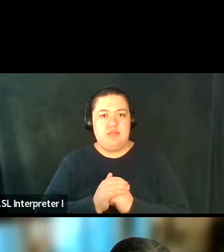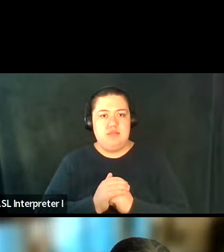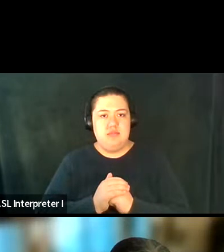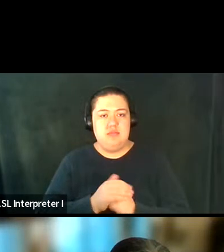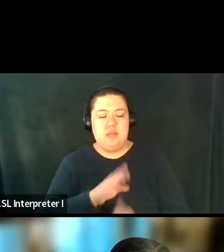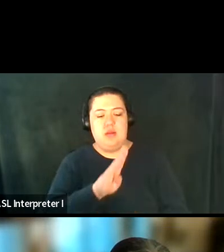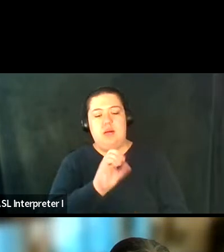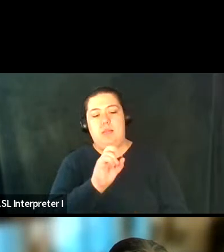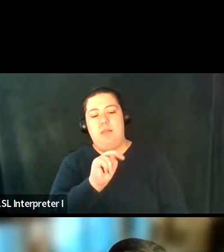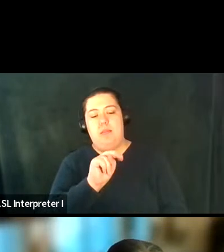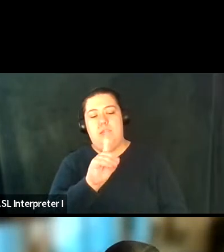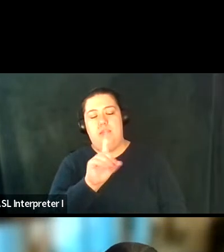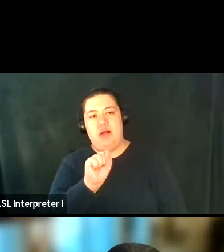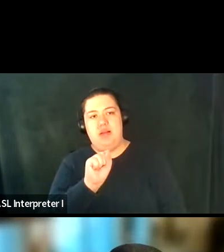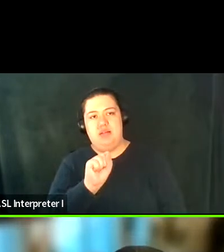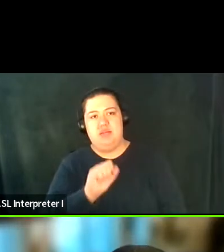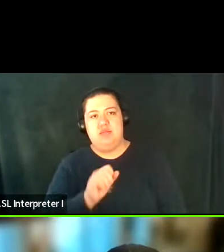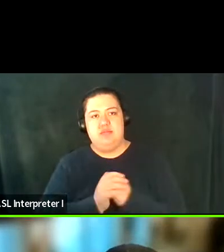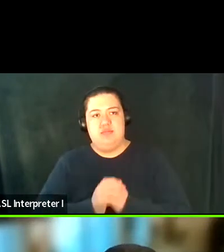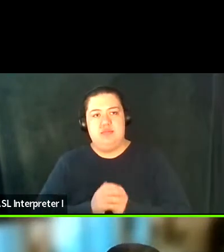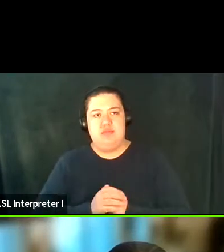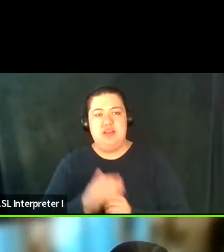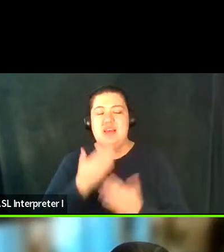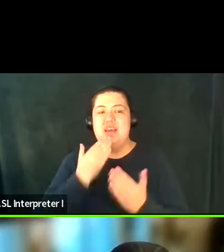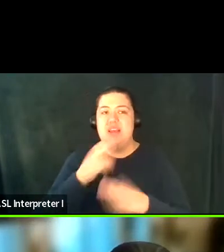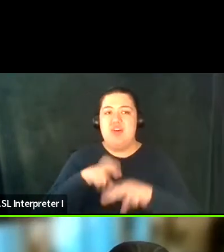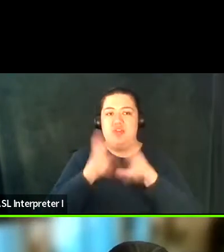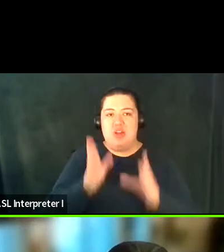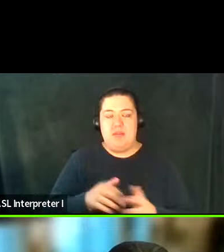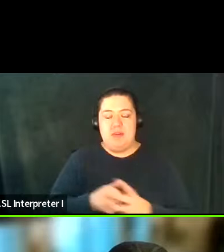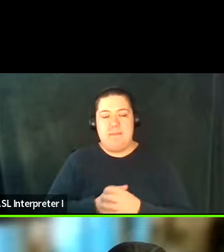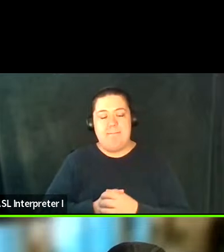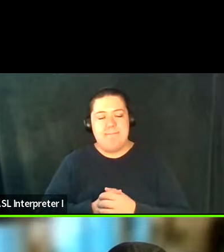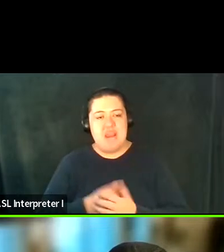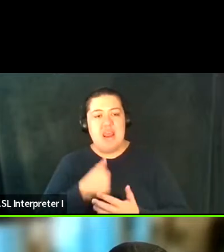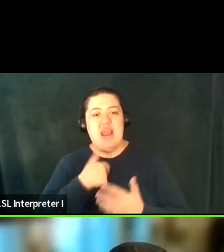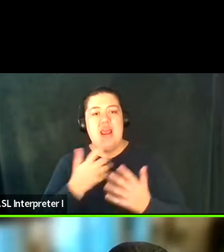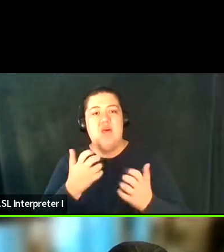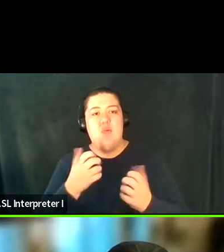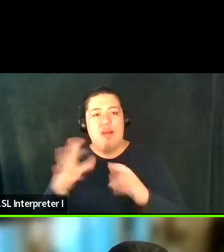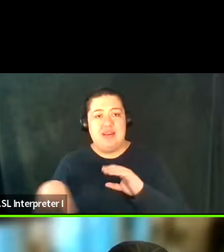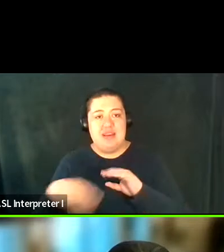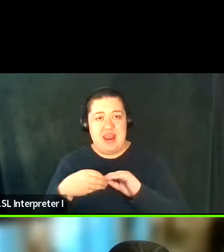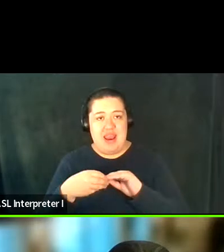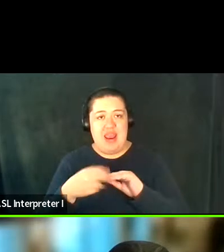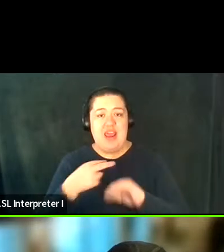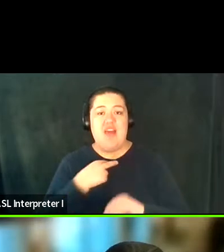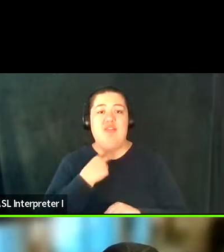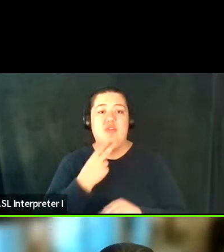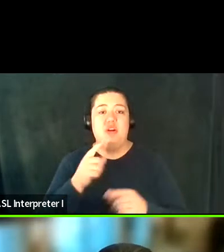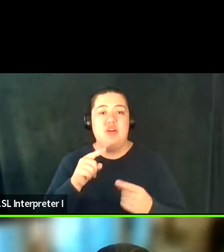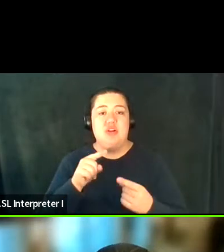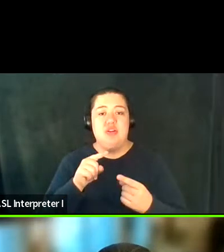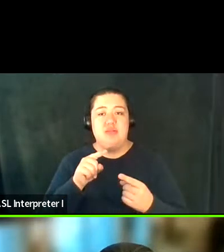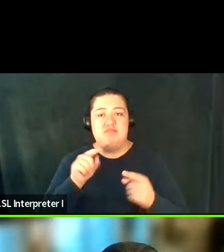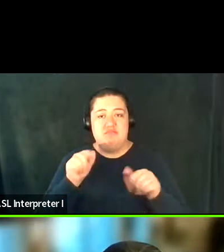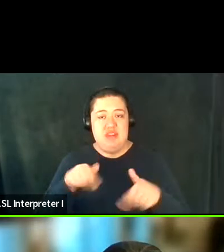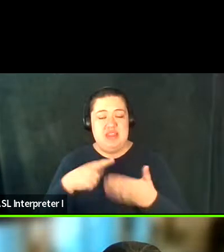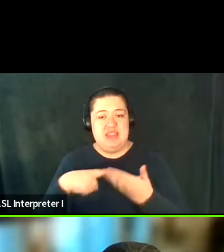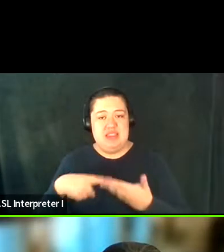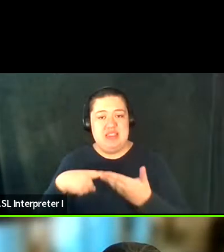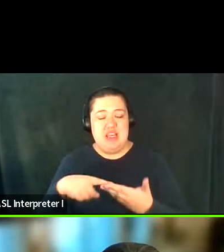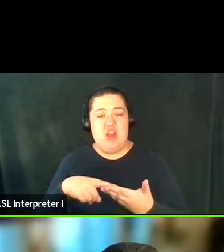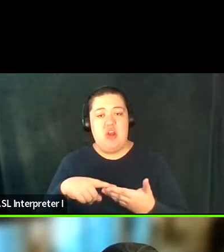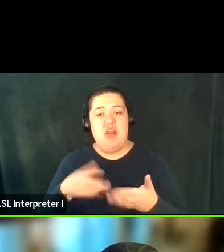Councilmember Bonds. Thank you, Chairman. I just wanted to add voice to this discussion and